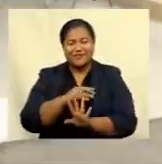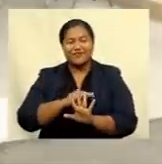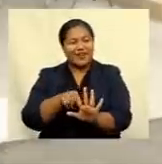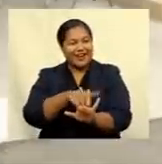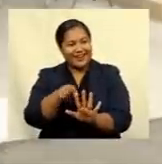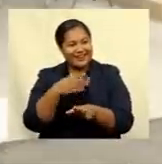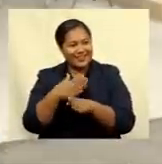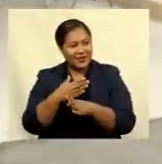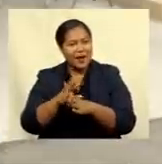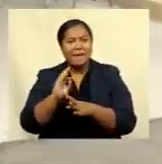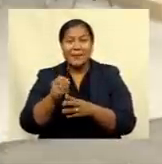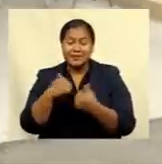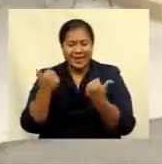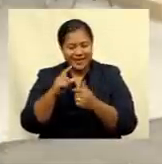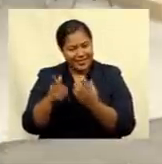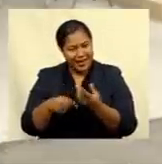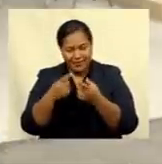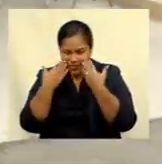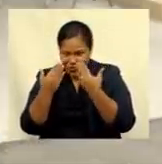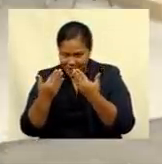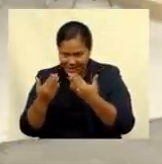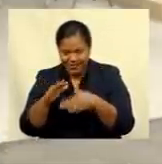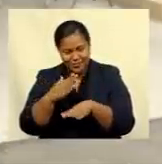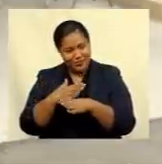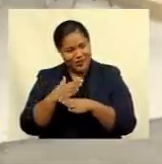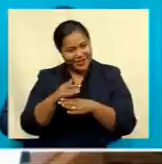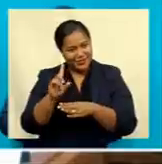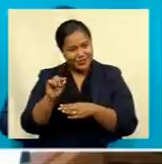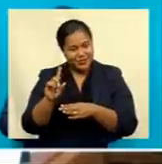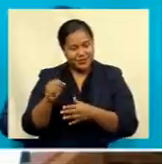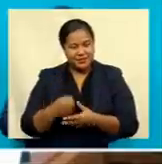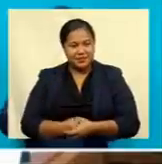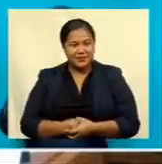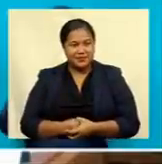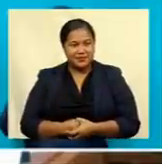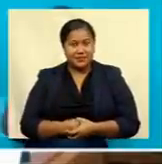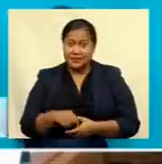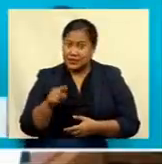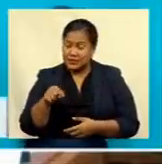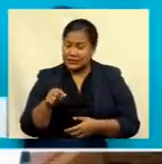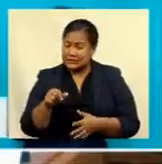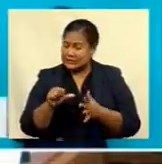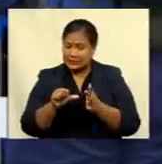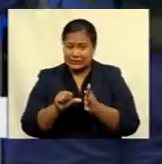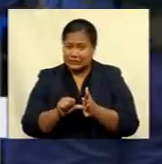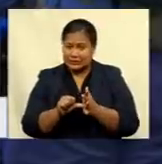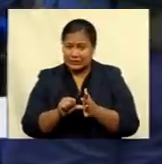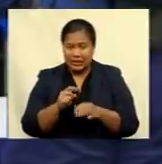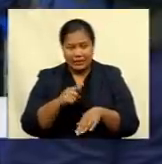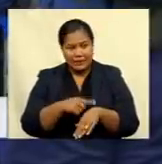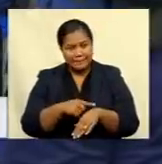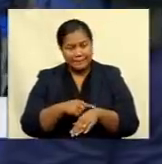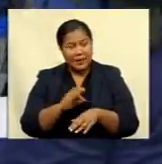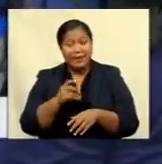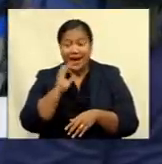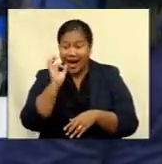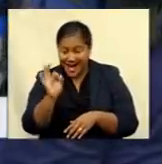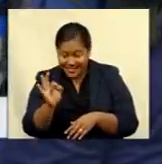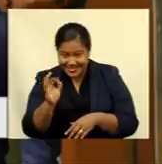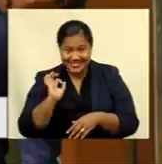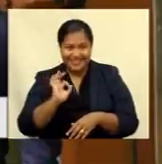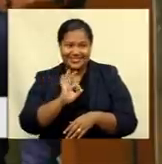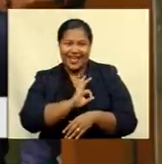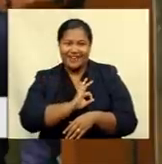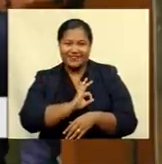publicly commended those involved. This is a challenging time. We're asking our staff, and I'm sure all